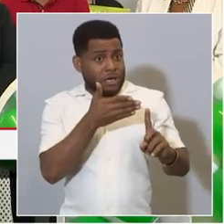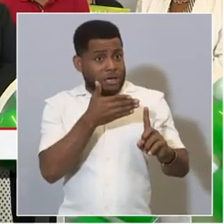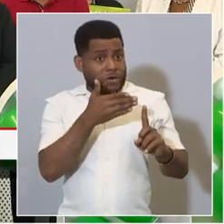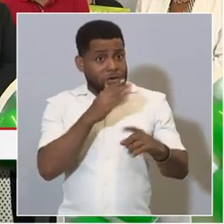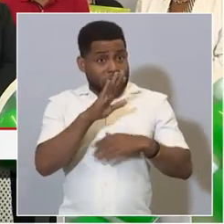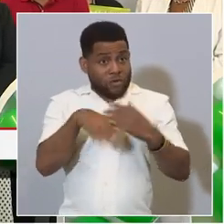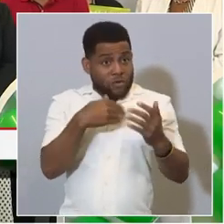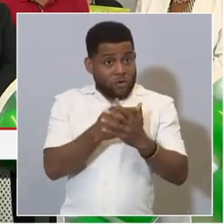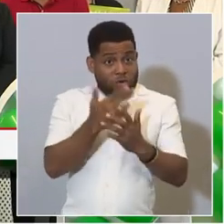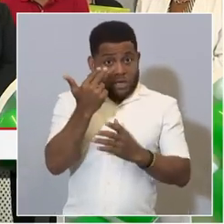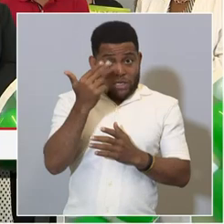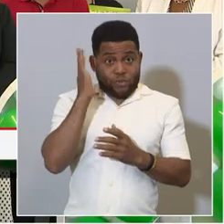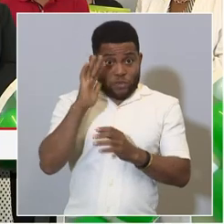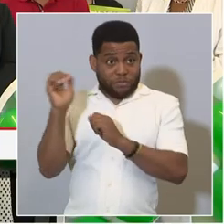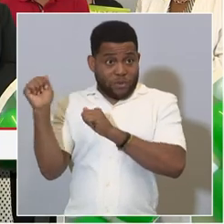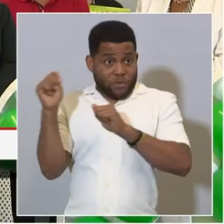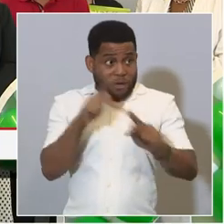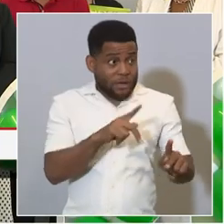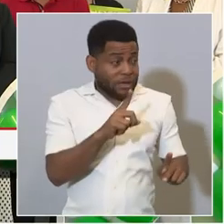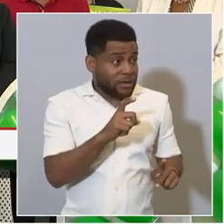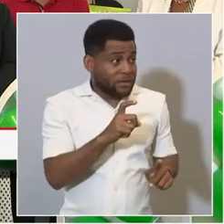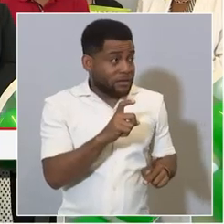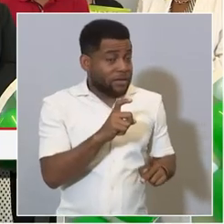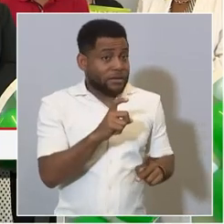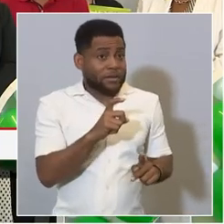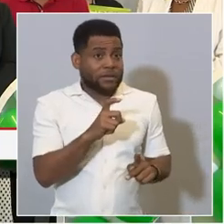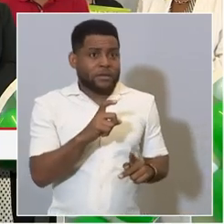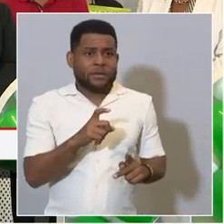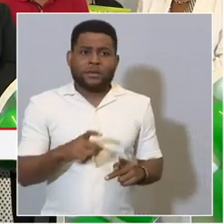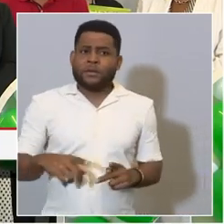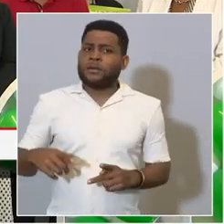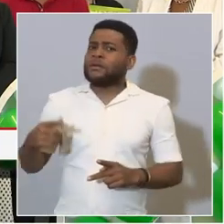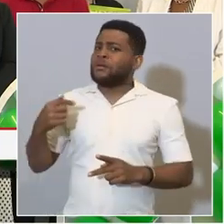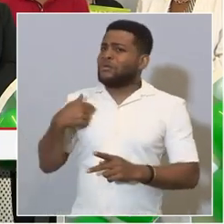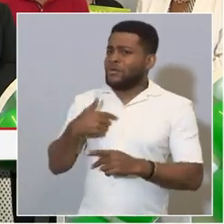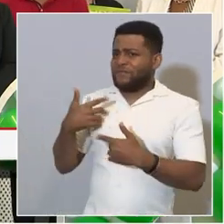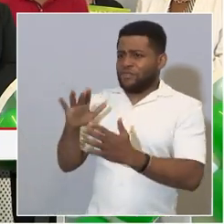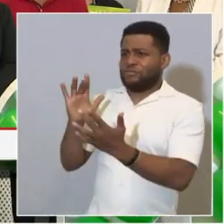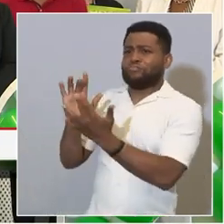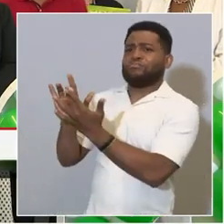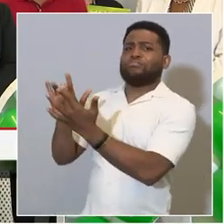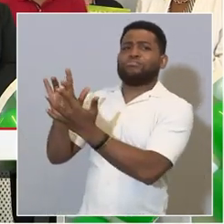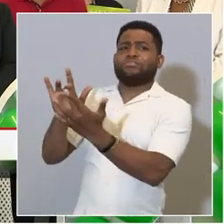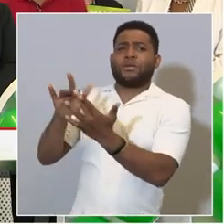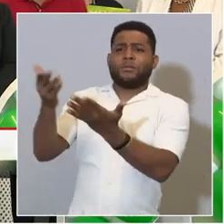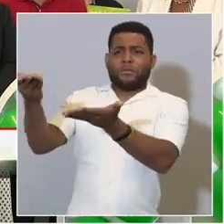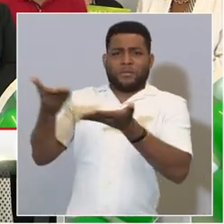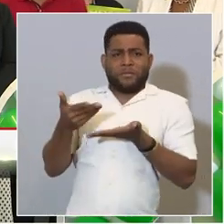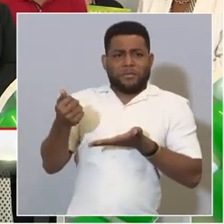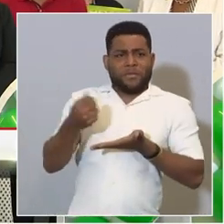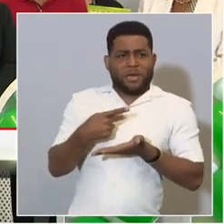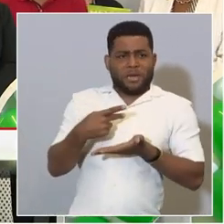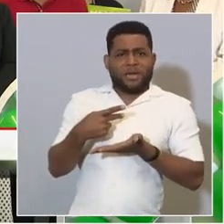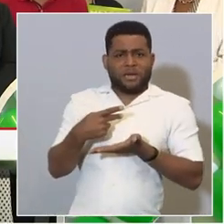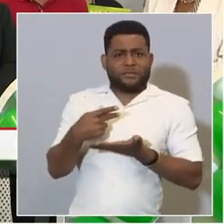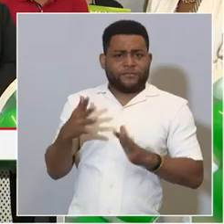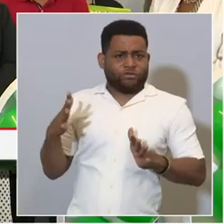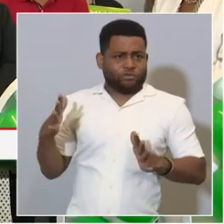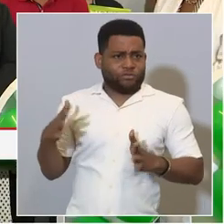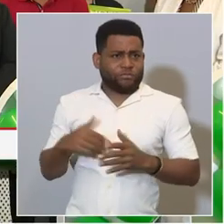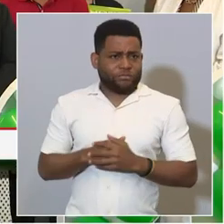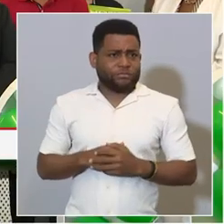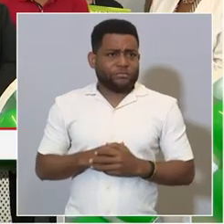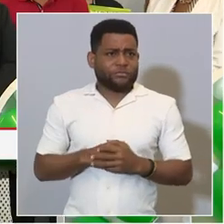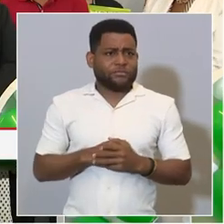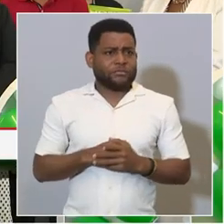reached out to all of them. They have not all reached back out, but we have invited them all to come back. So the question was